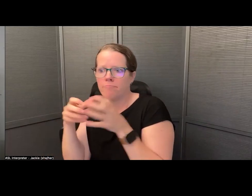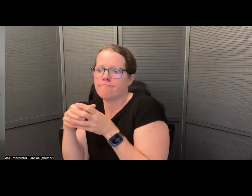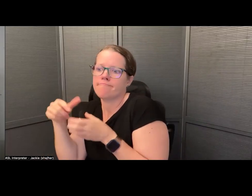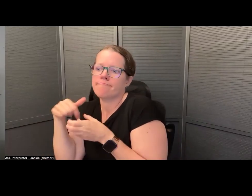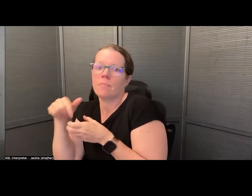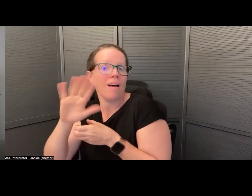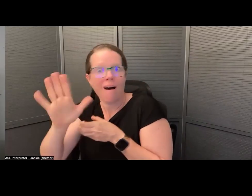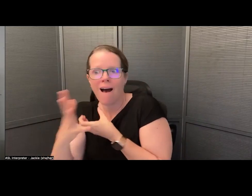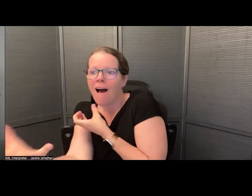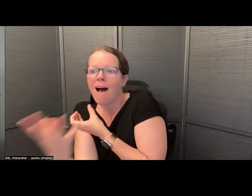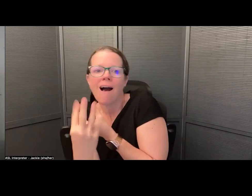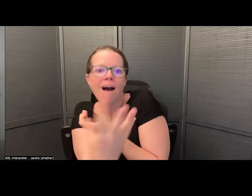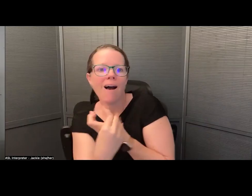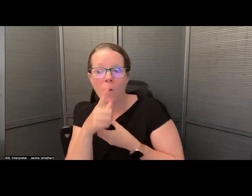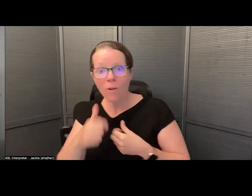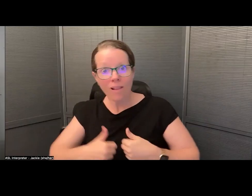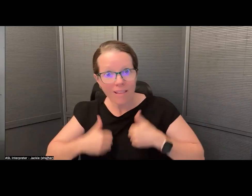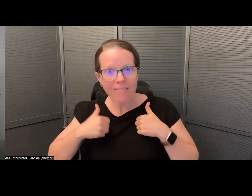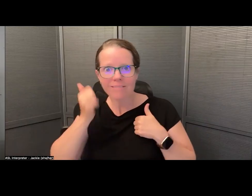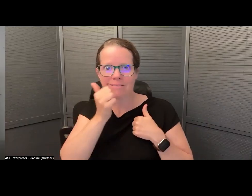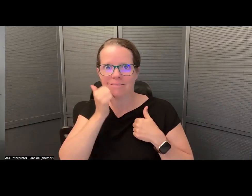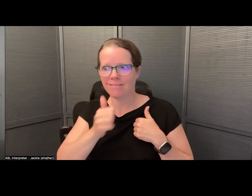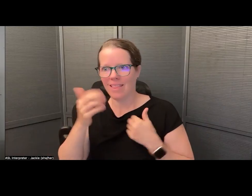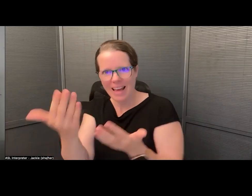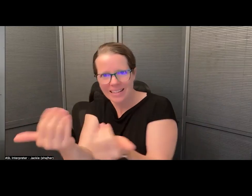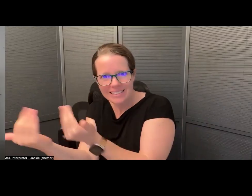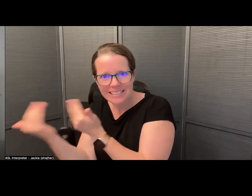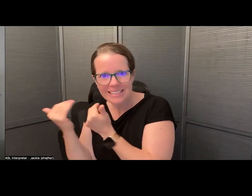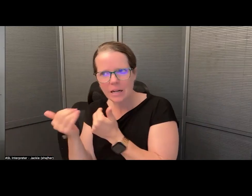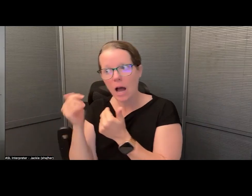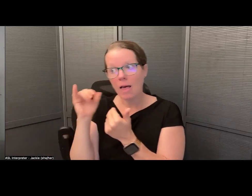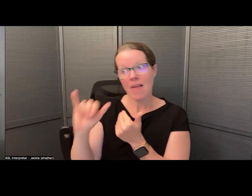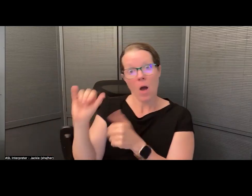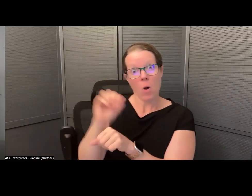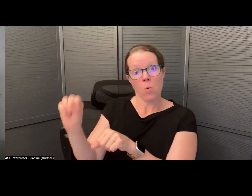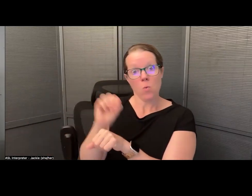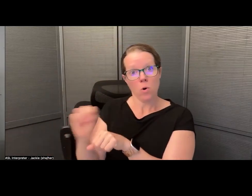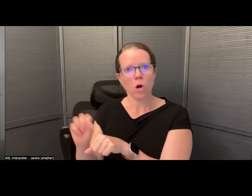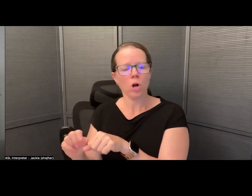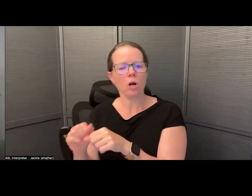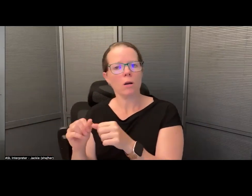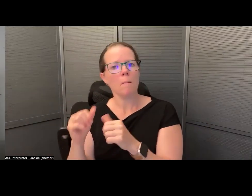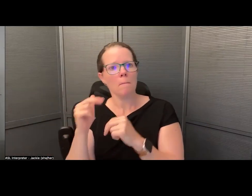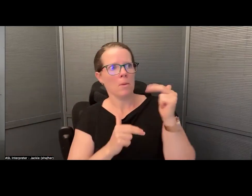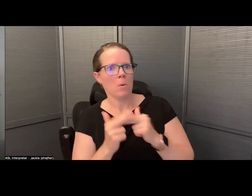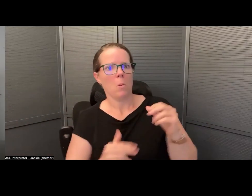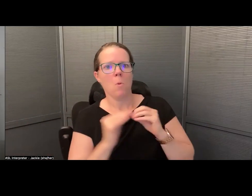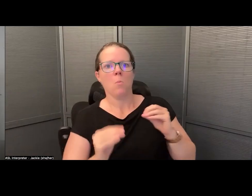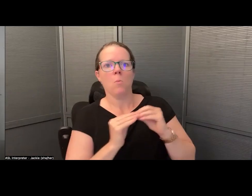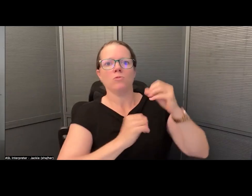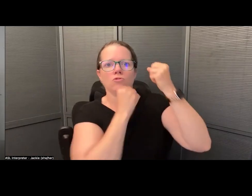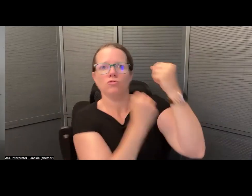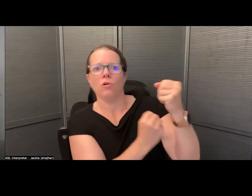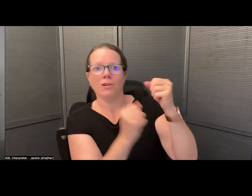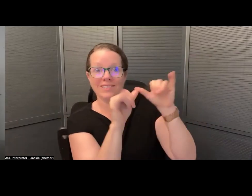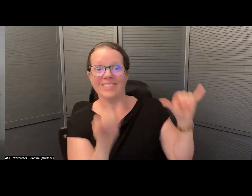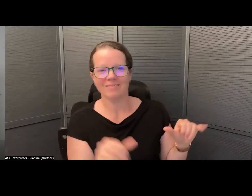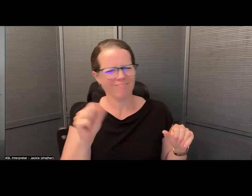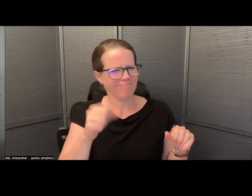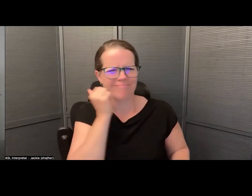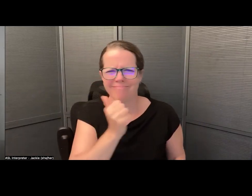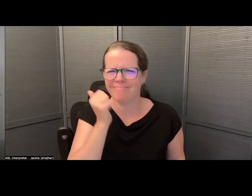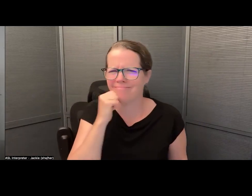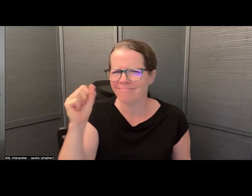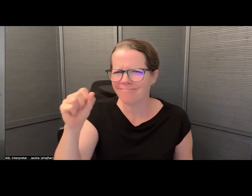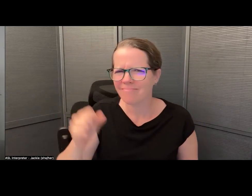current services and strengthens the work happening across our system every day. You heard a little bit already about the topics that will